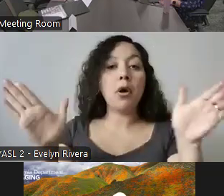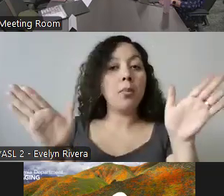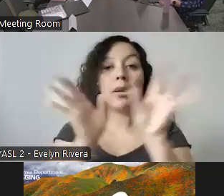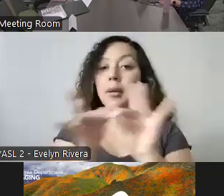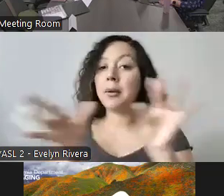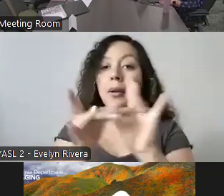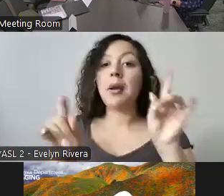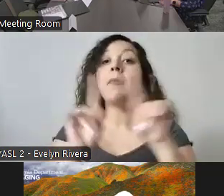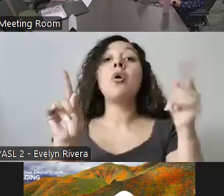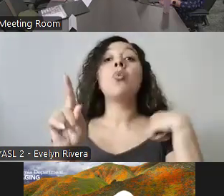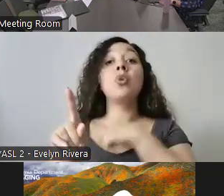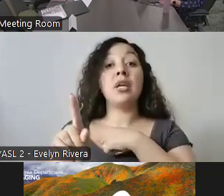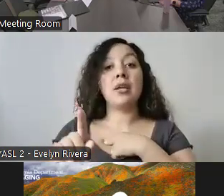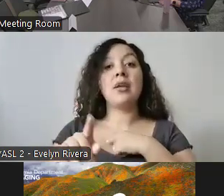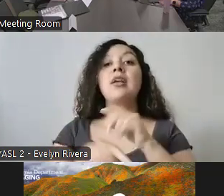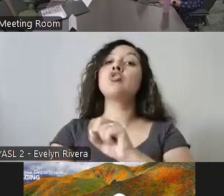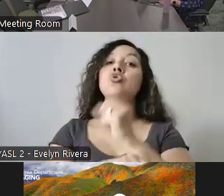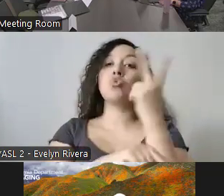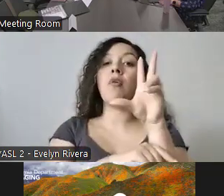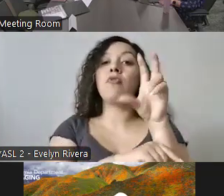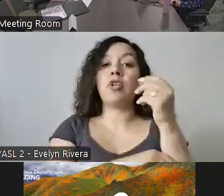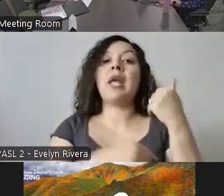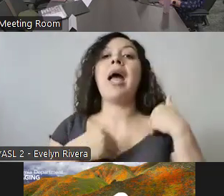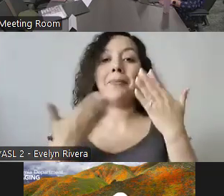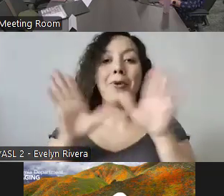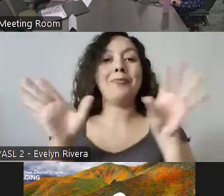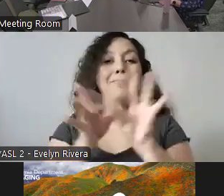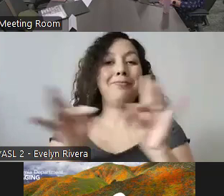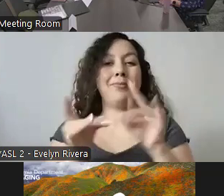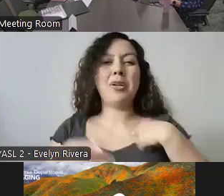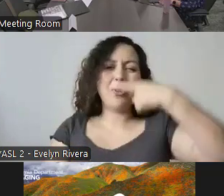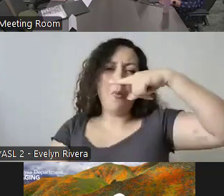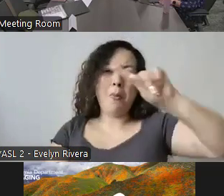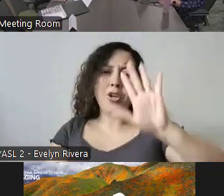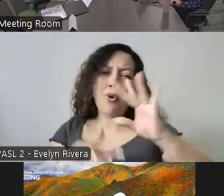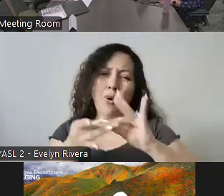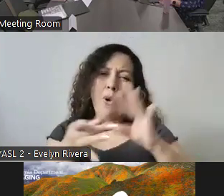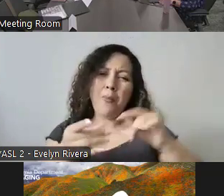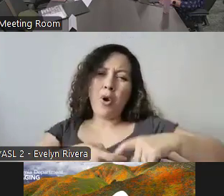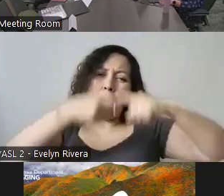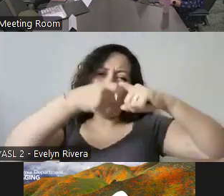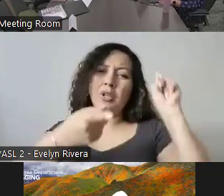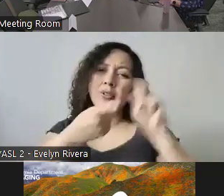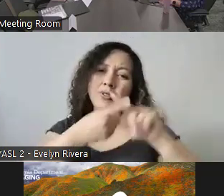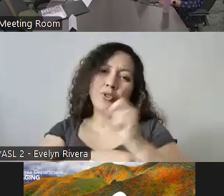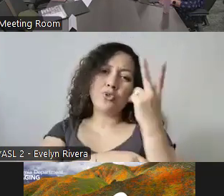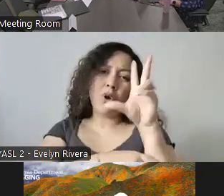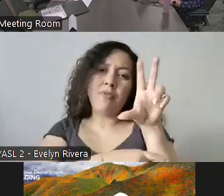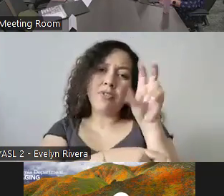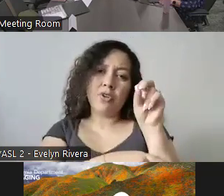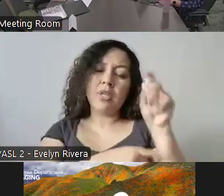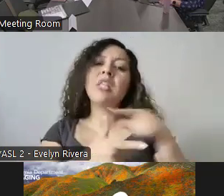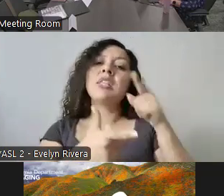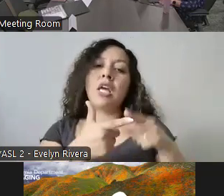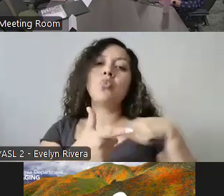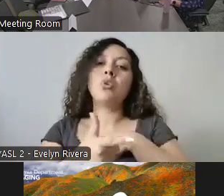public comment period at 12:30. So we ask you to hold your comments until that time, and we will have public comment, and